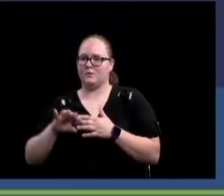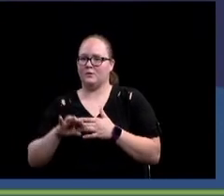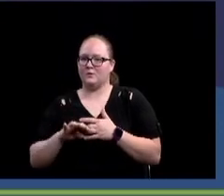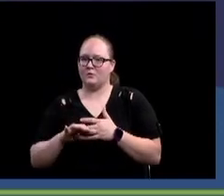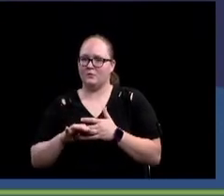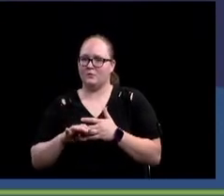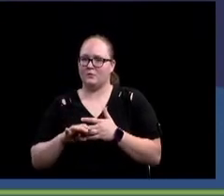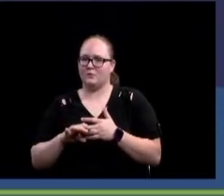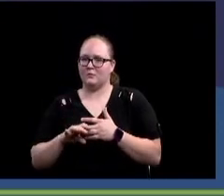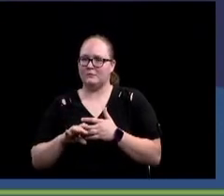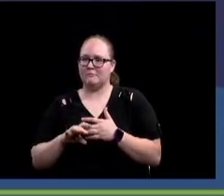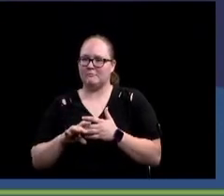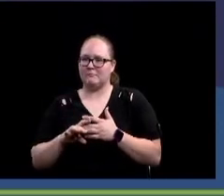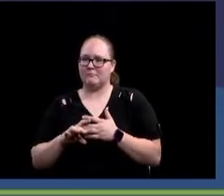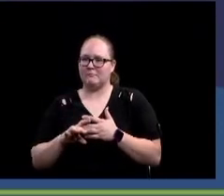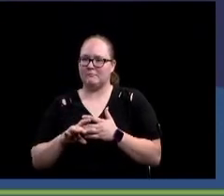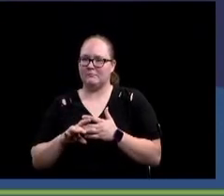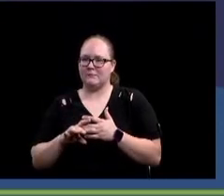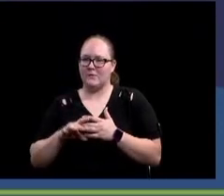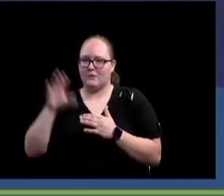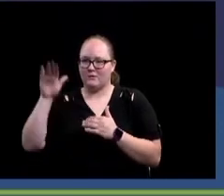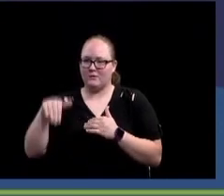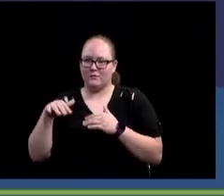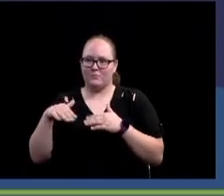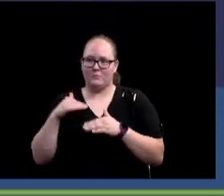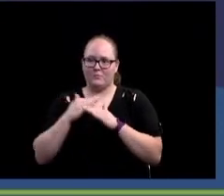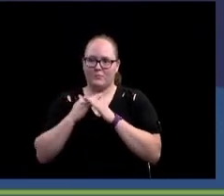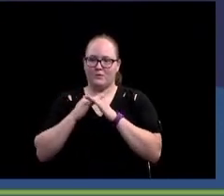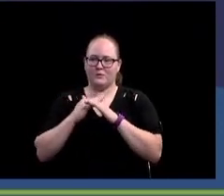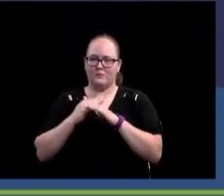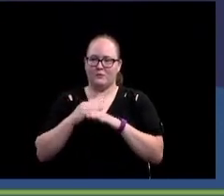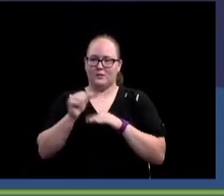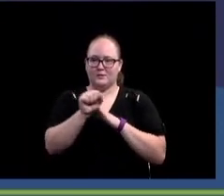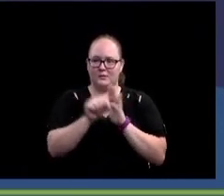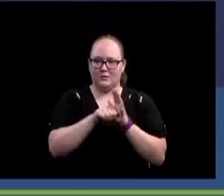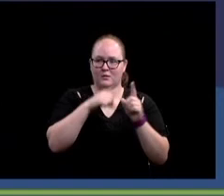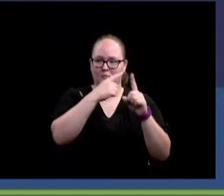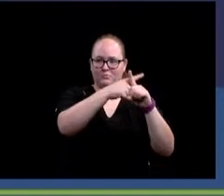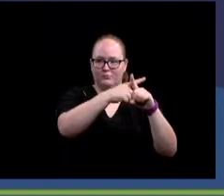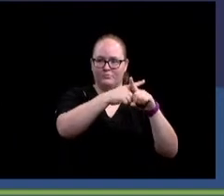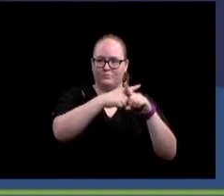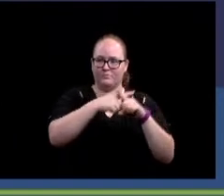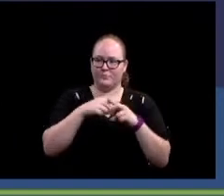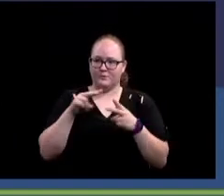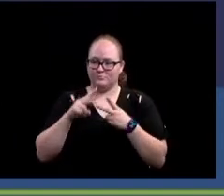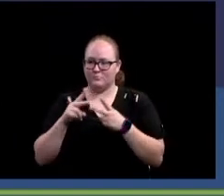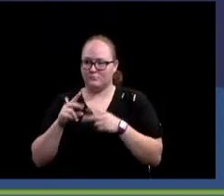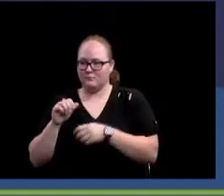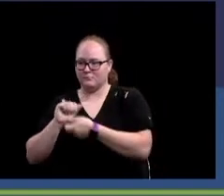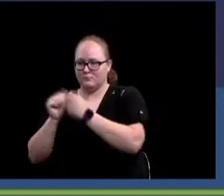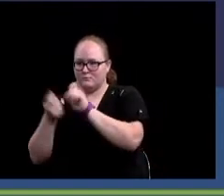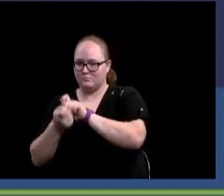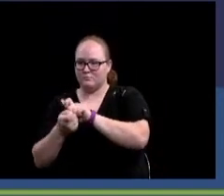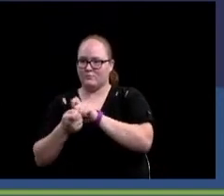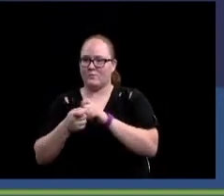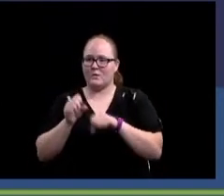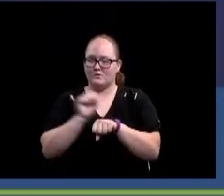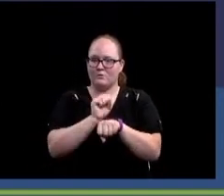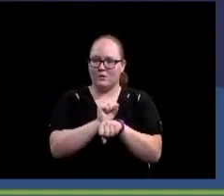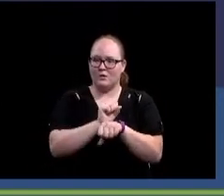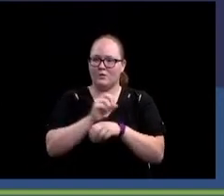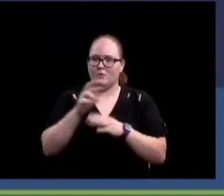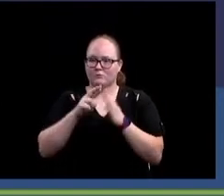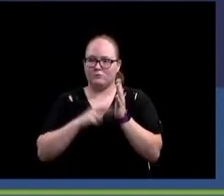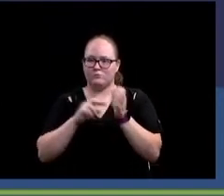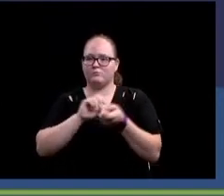state law or a significant shift in policy or labor relations. An example would be action item 1.4.2.